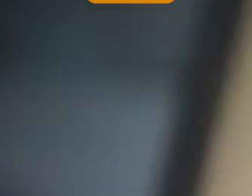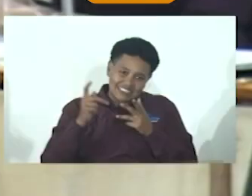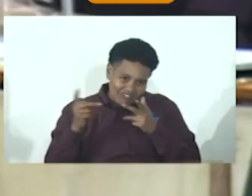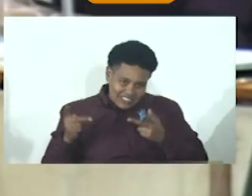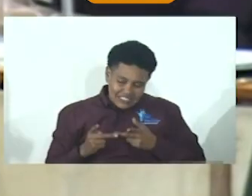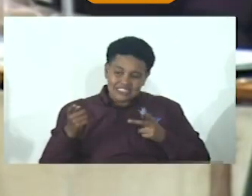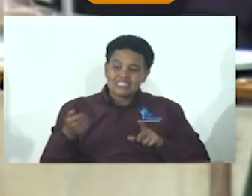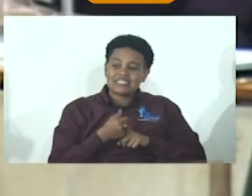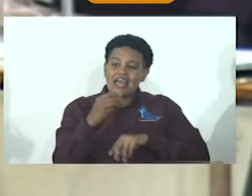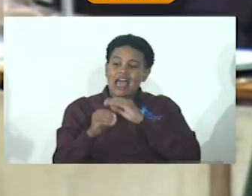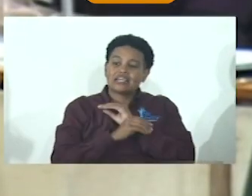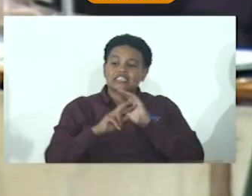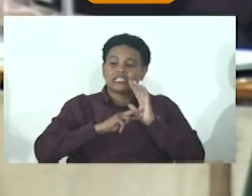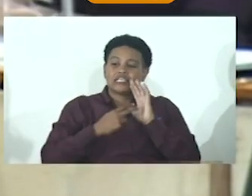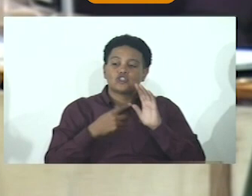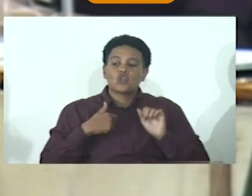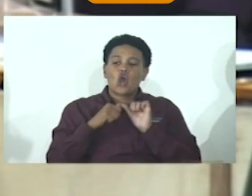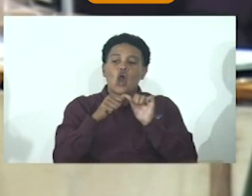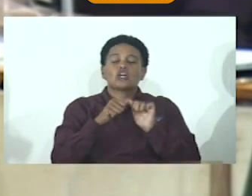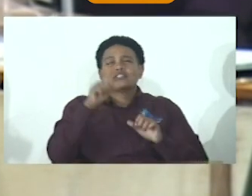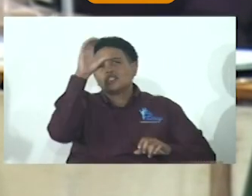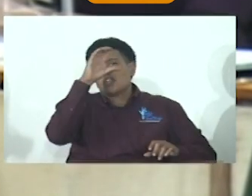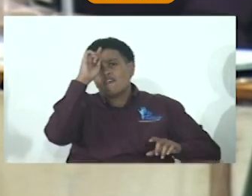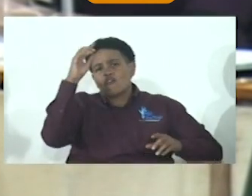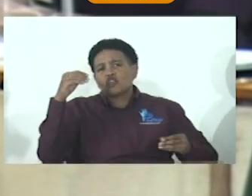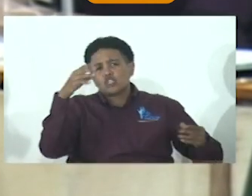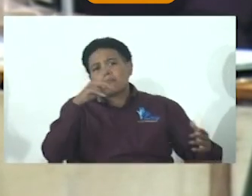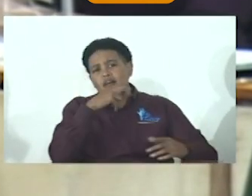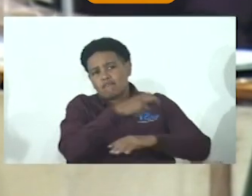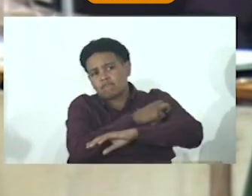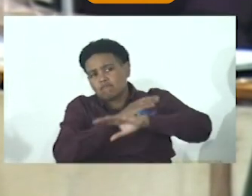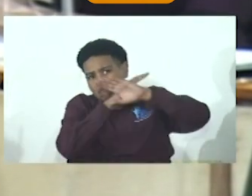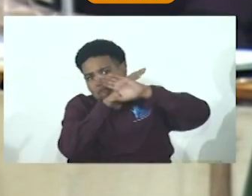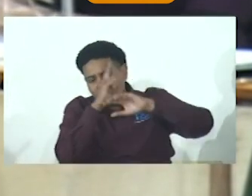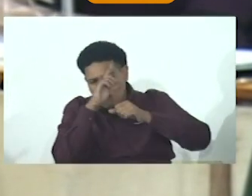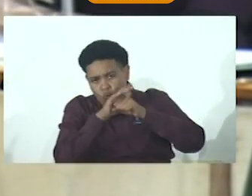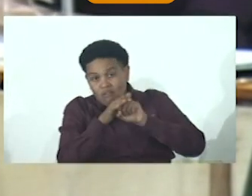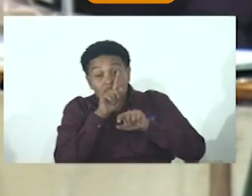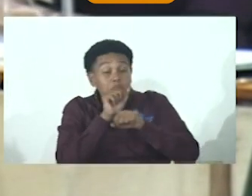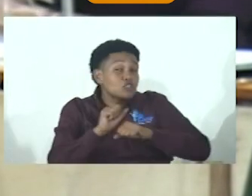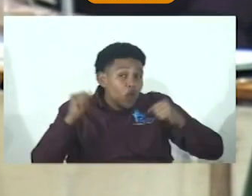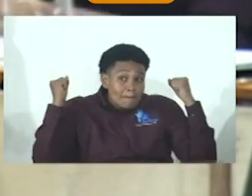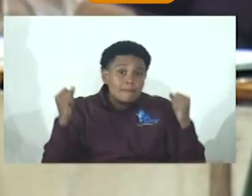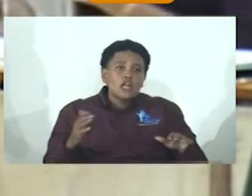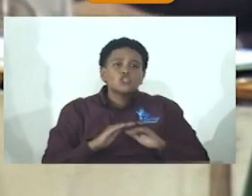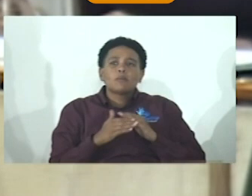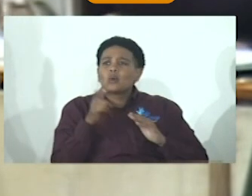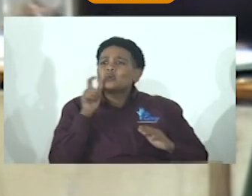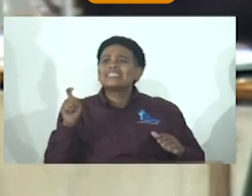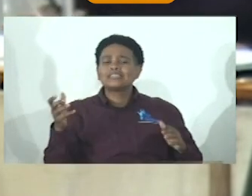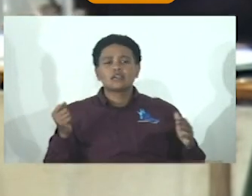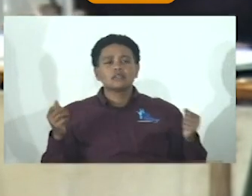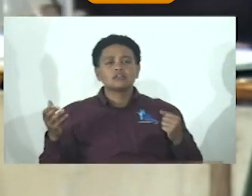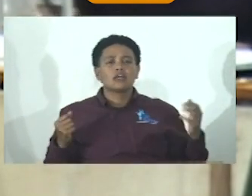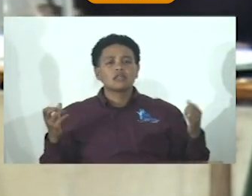facility. It is also our intention to continuously seek out supplies of vaccines to ensure as many Jamaicans as possible at